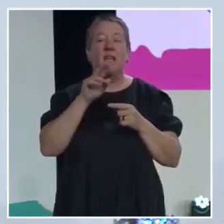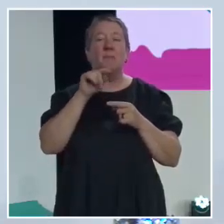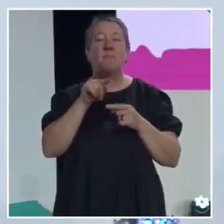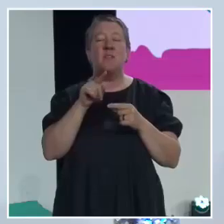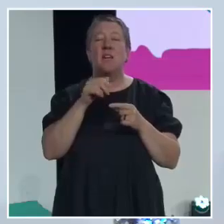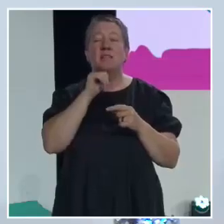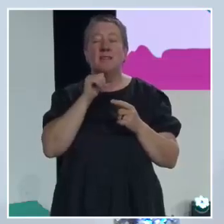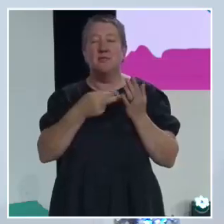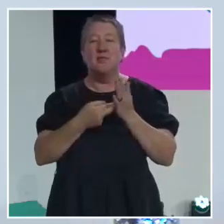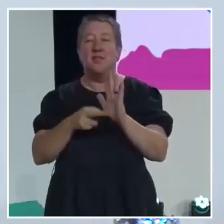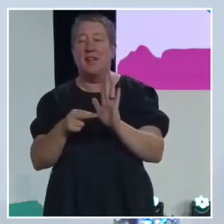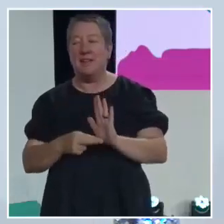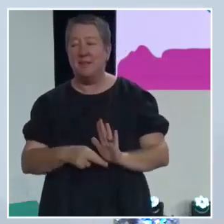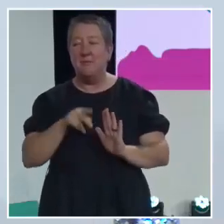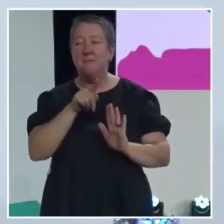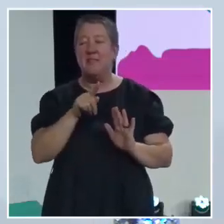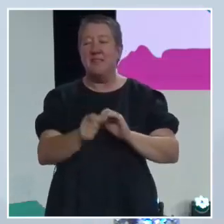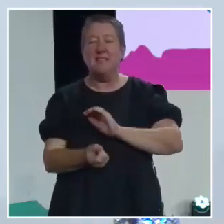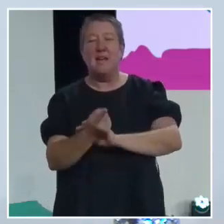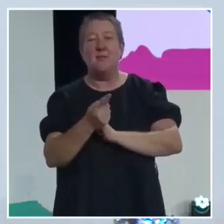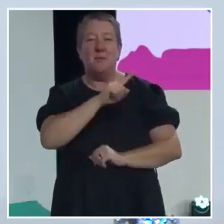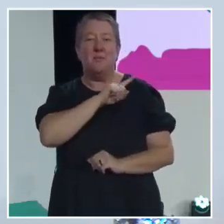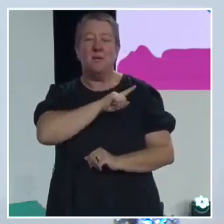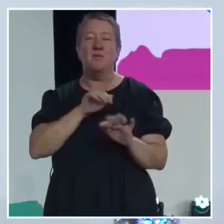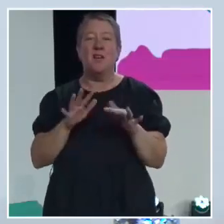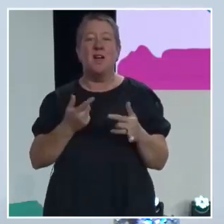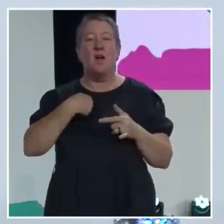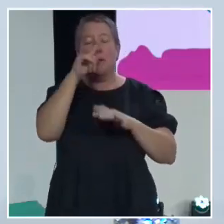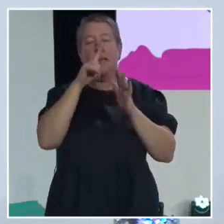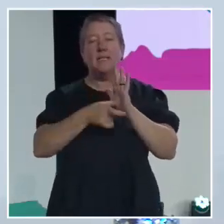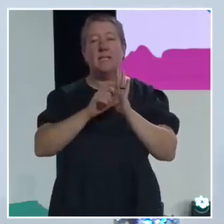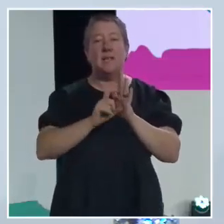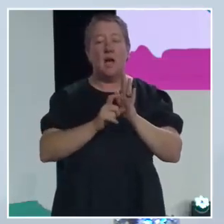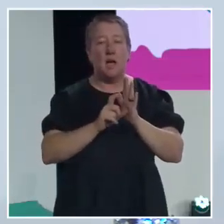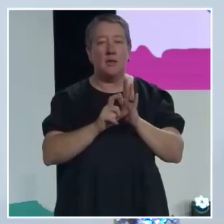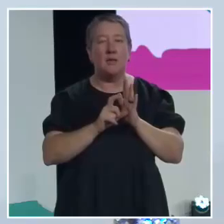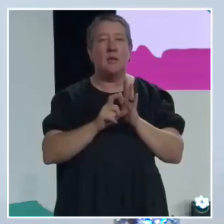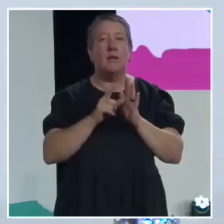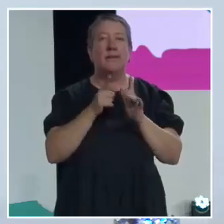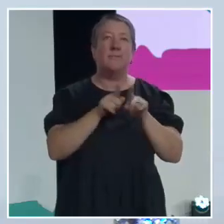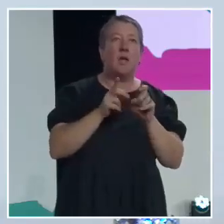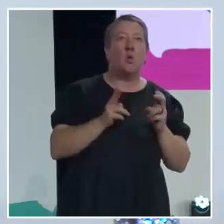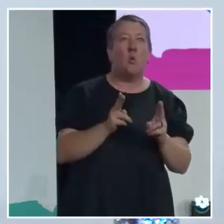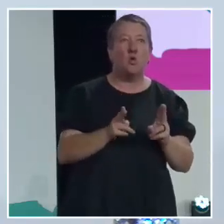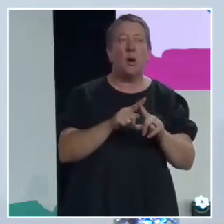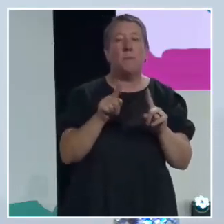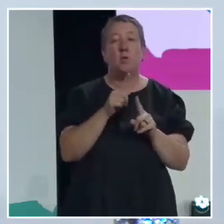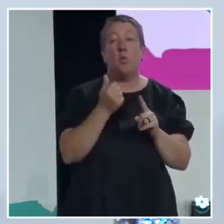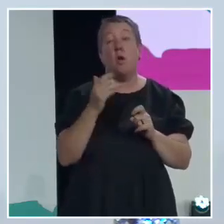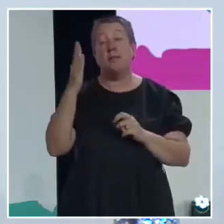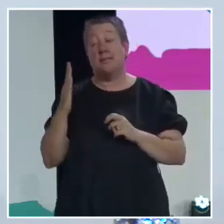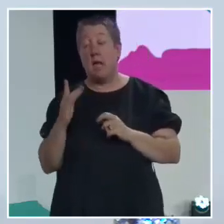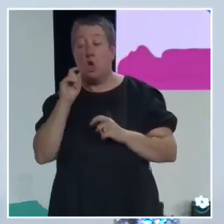don't reflect that. That happens because of how we've designed this very boring narrative that one side is creating wealth, one side